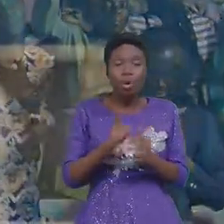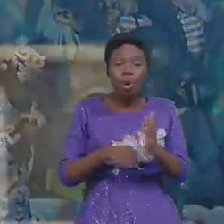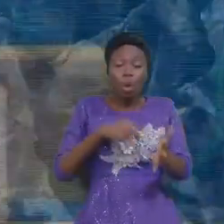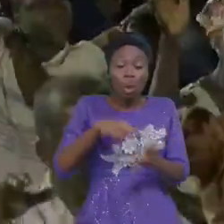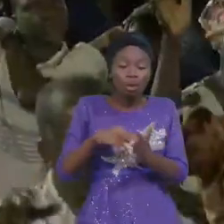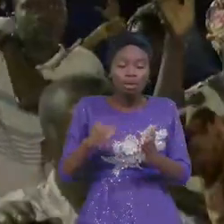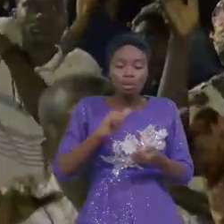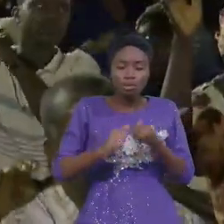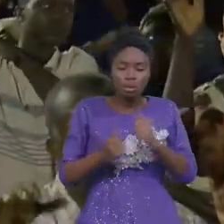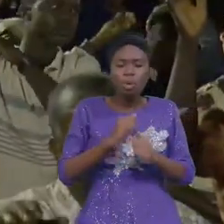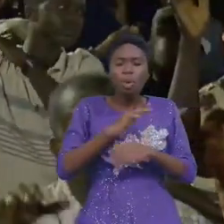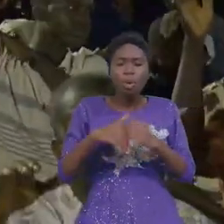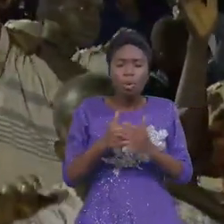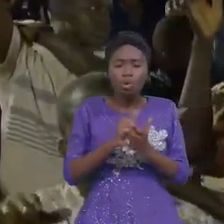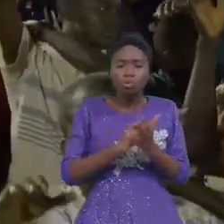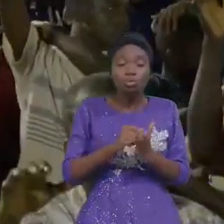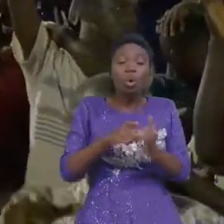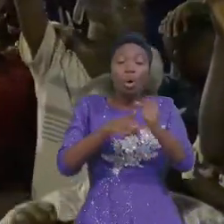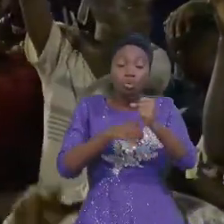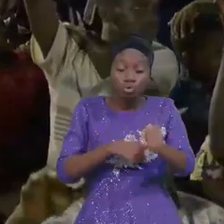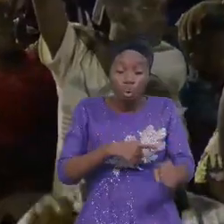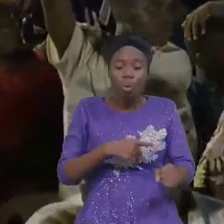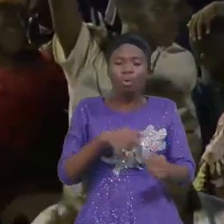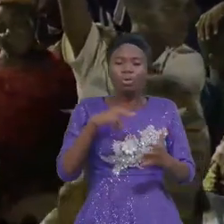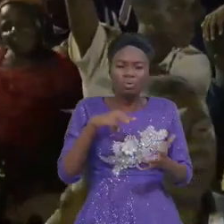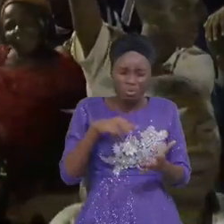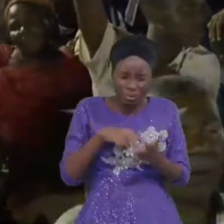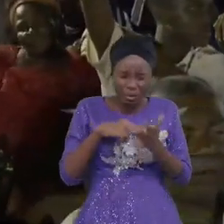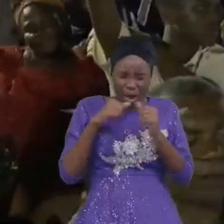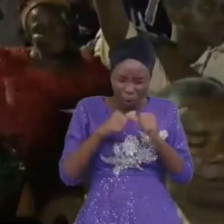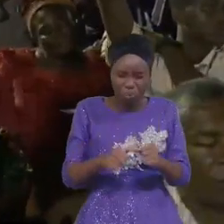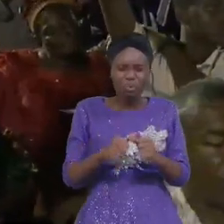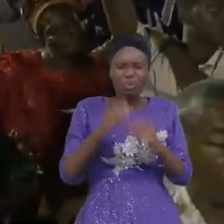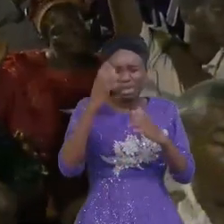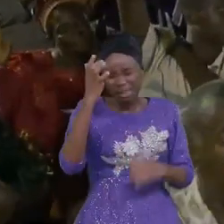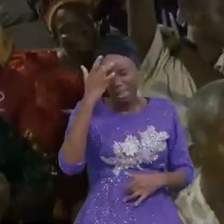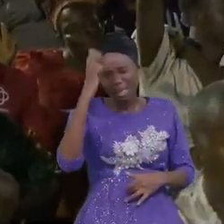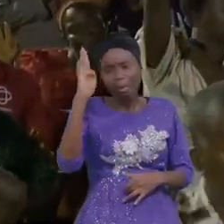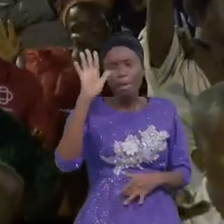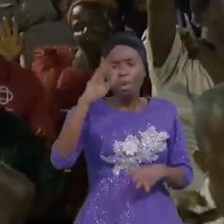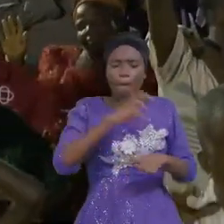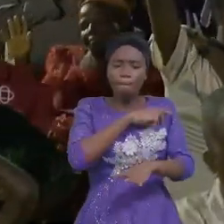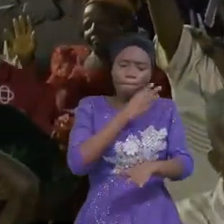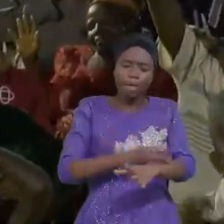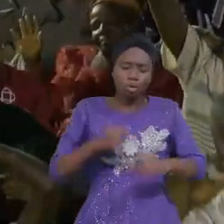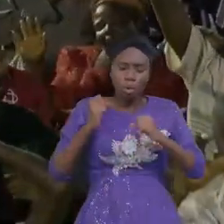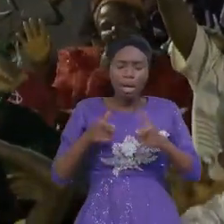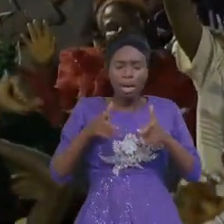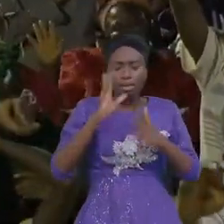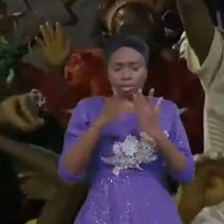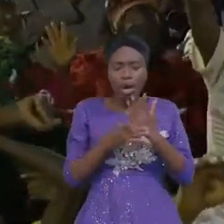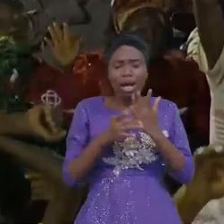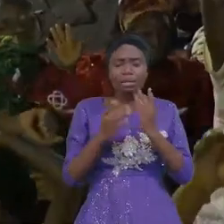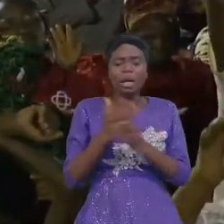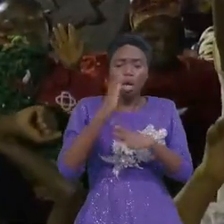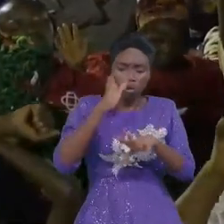problems, all those long-standing sicknesses, by your mighty power, let your hand touch